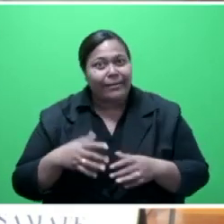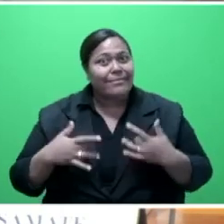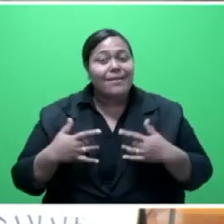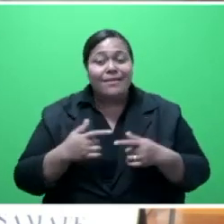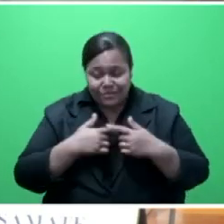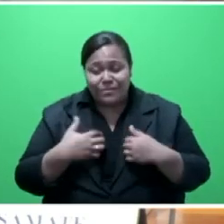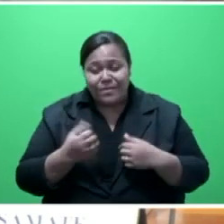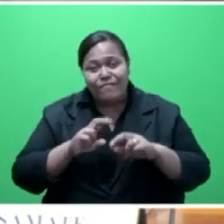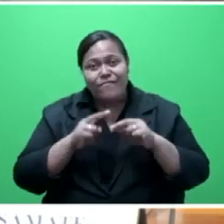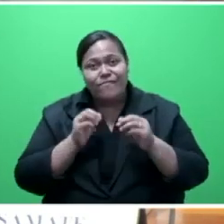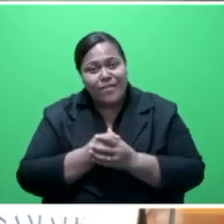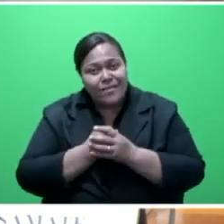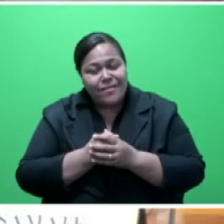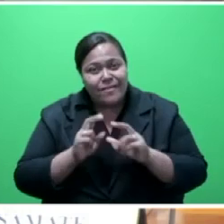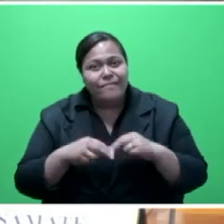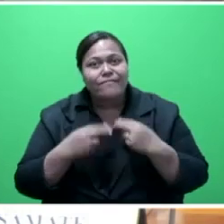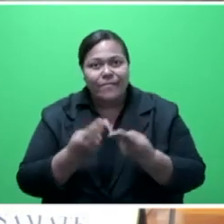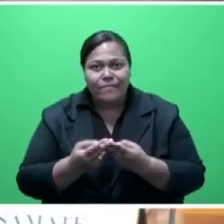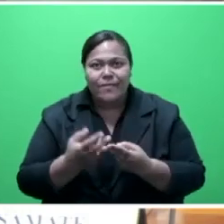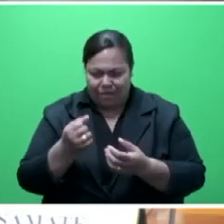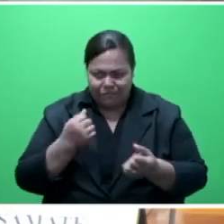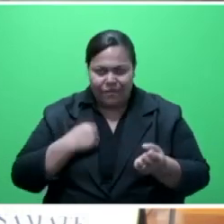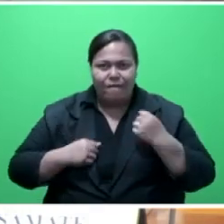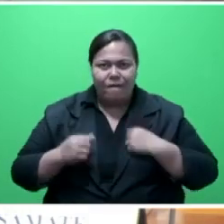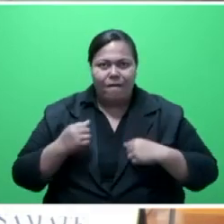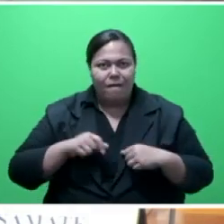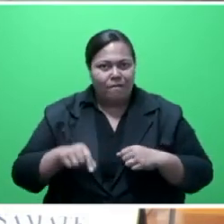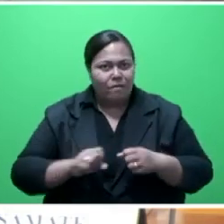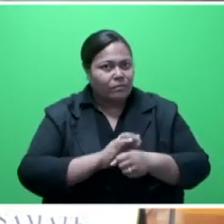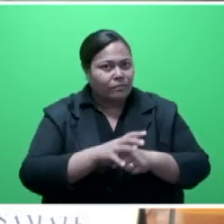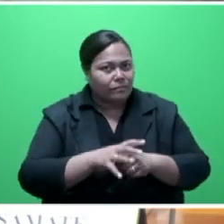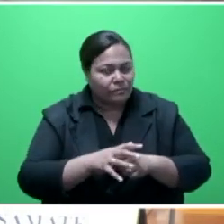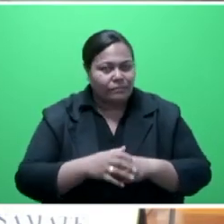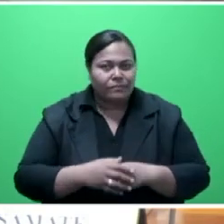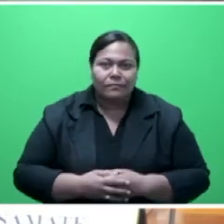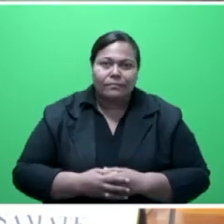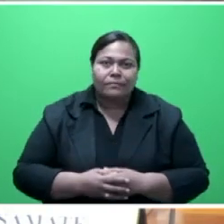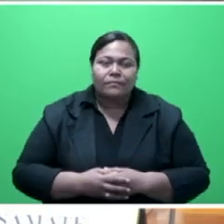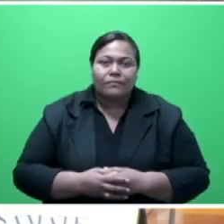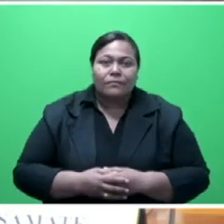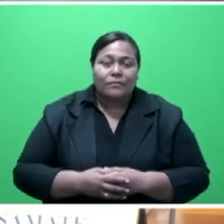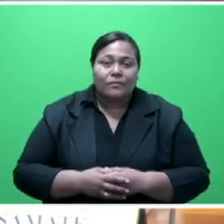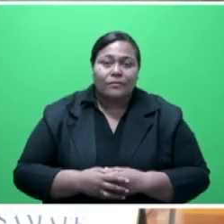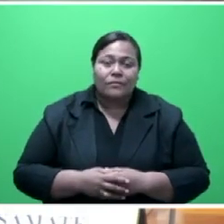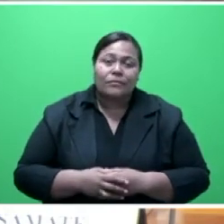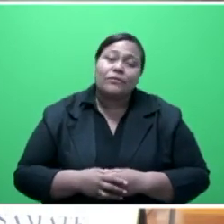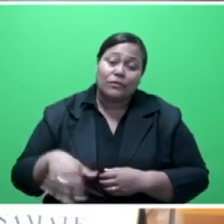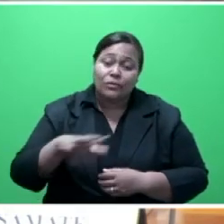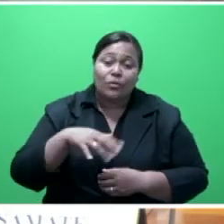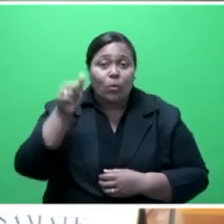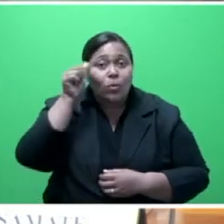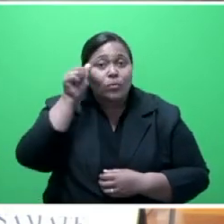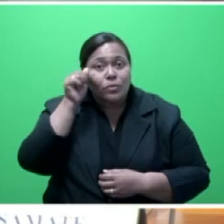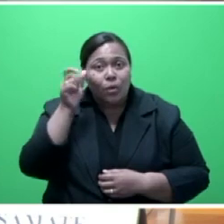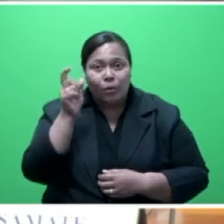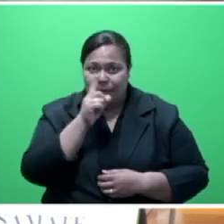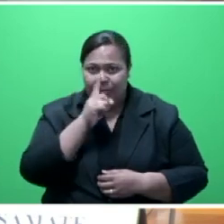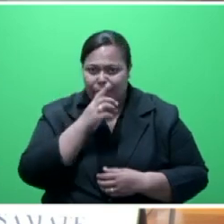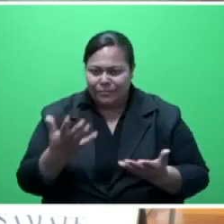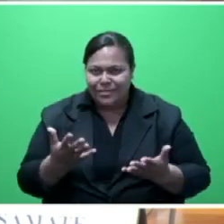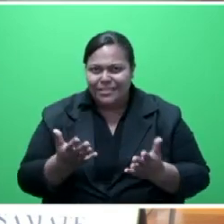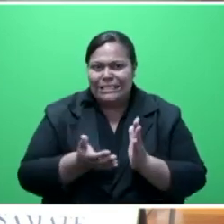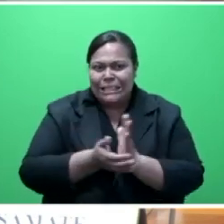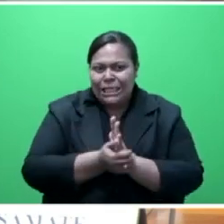and families at the forefront of this pandemic's worst economic impacts. And we all know people who are adapting by applying their talents in